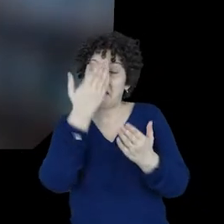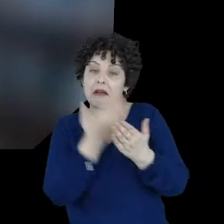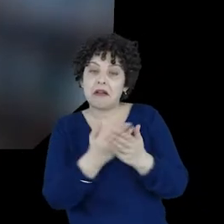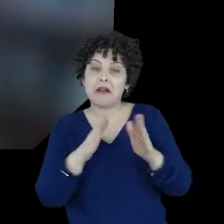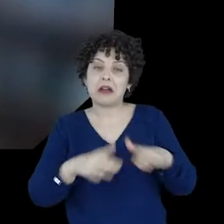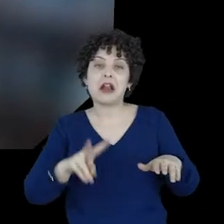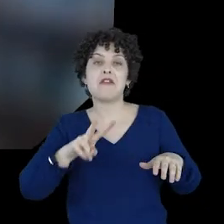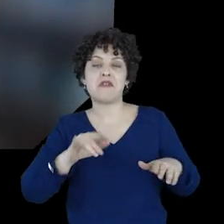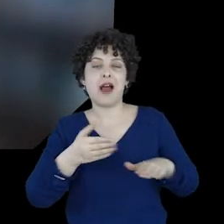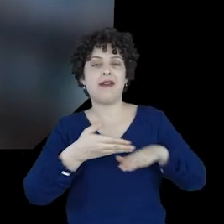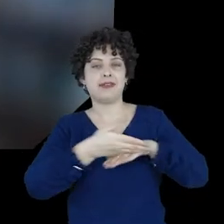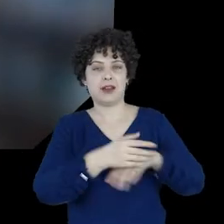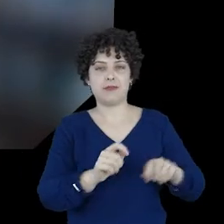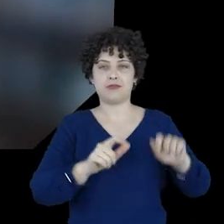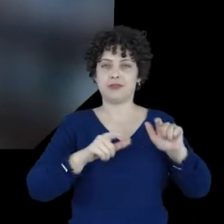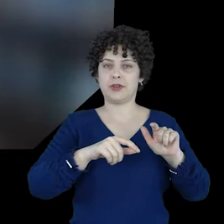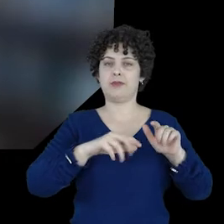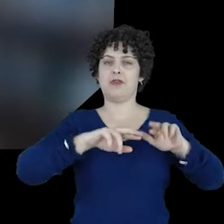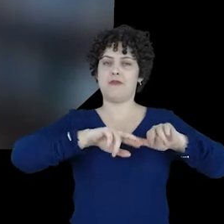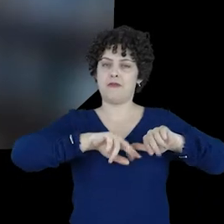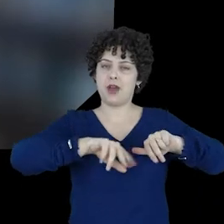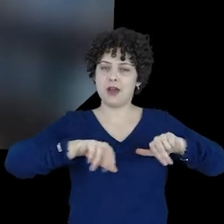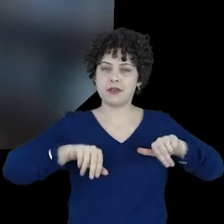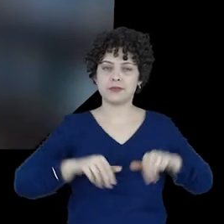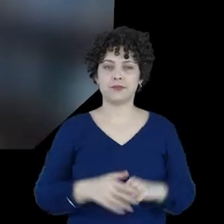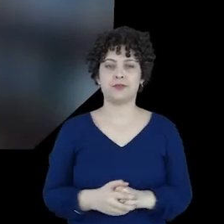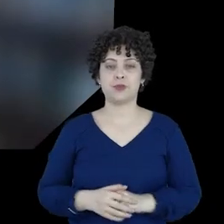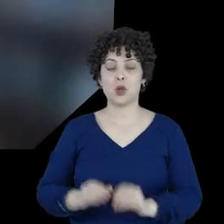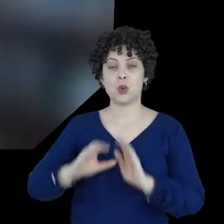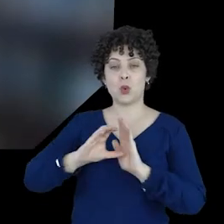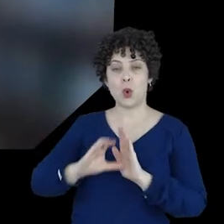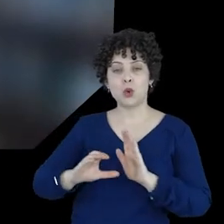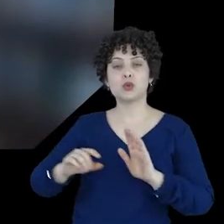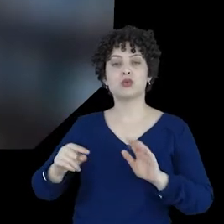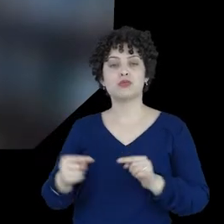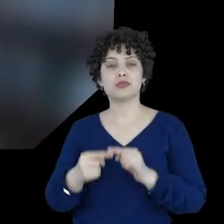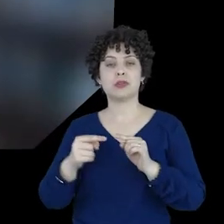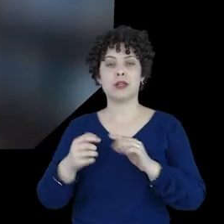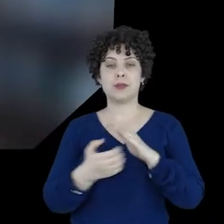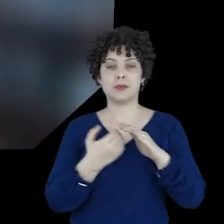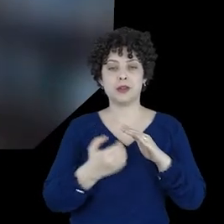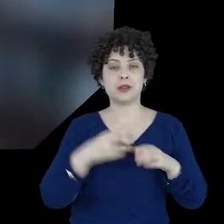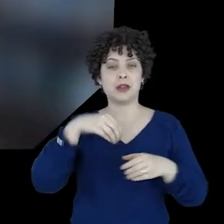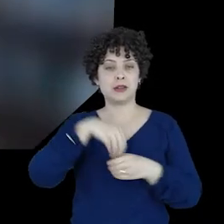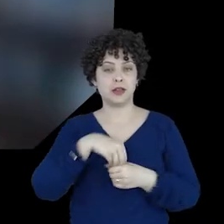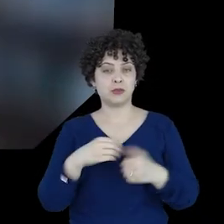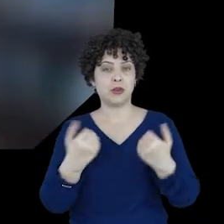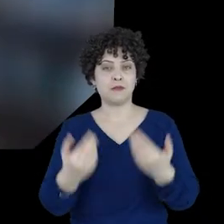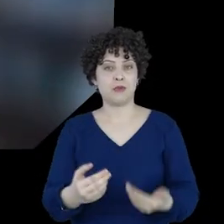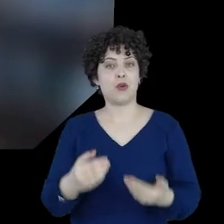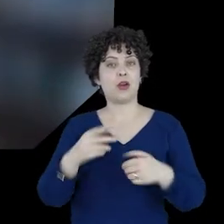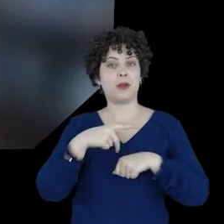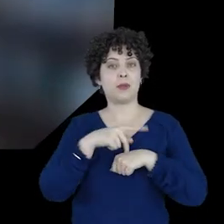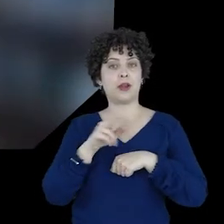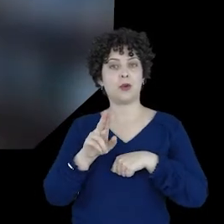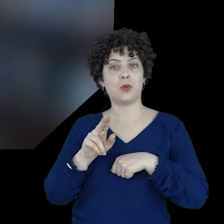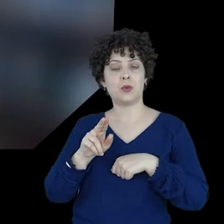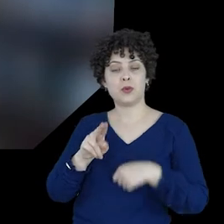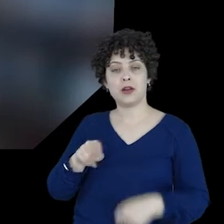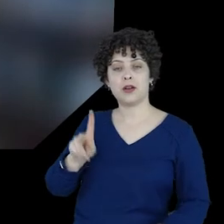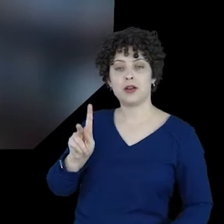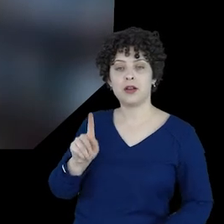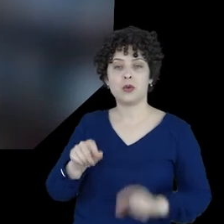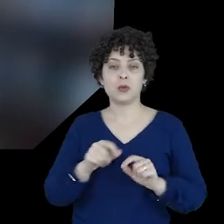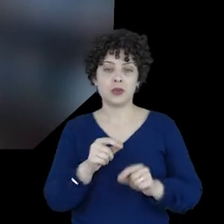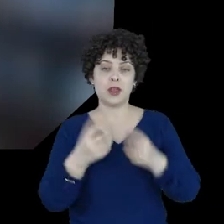services likely to be accessed by children. And the code applies to both UK-based companies and non-UK companies